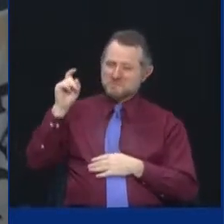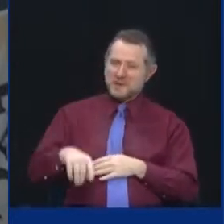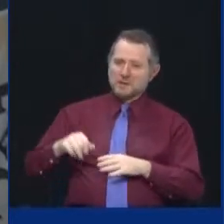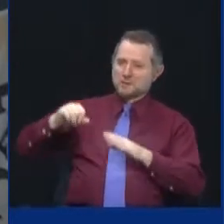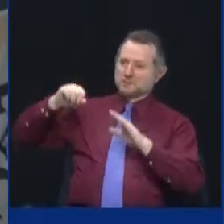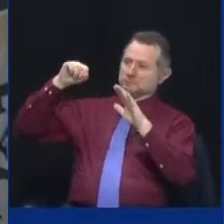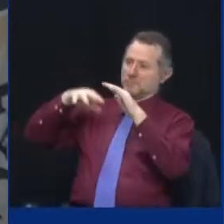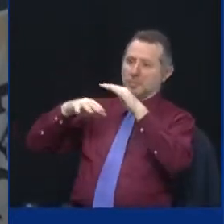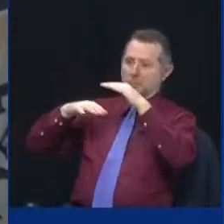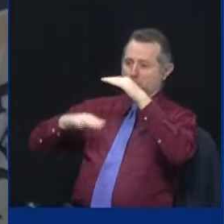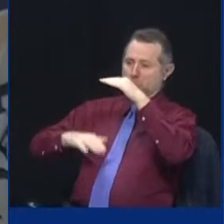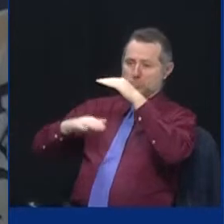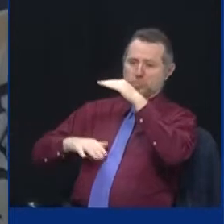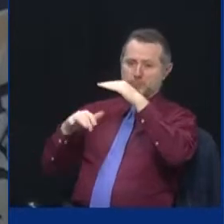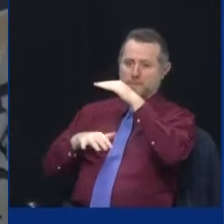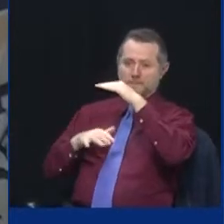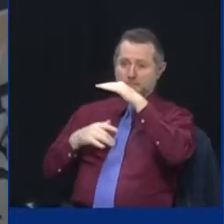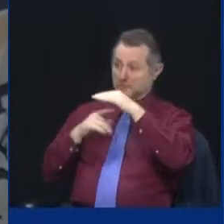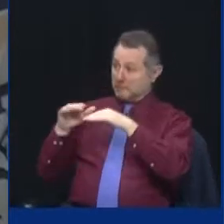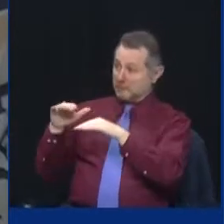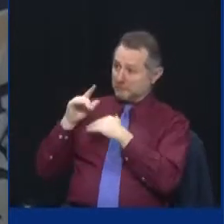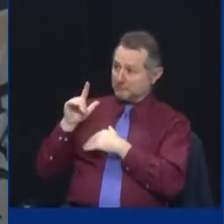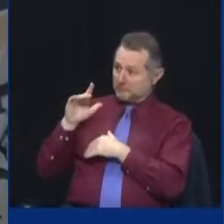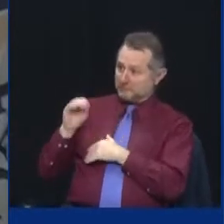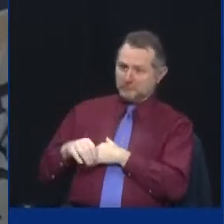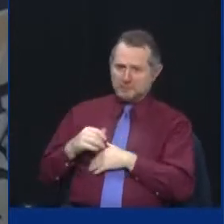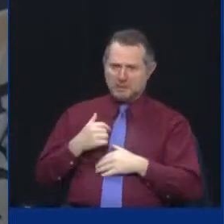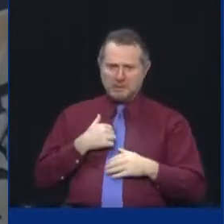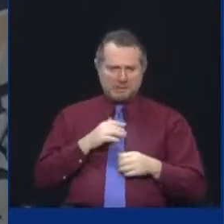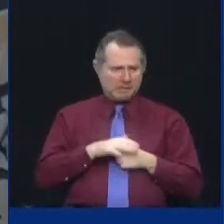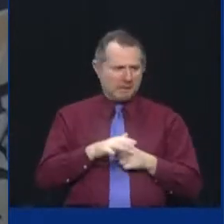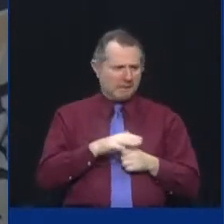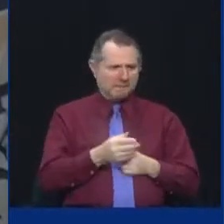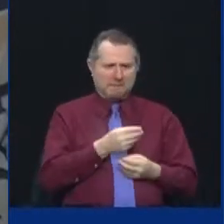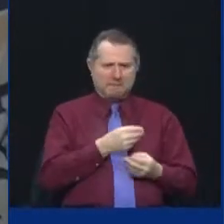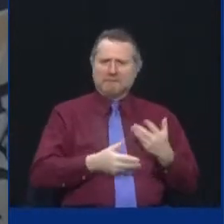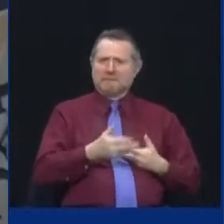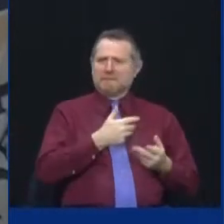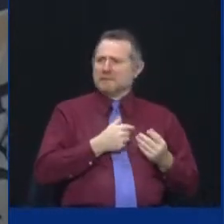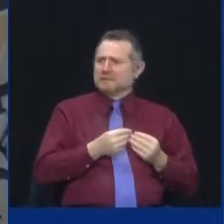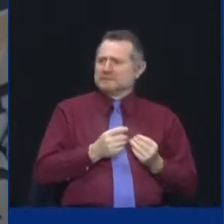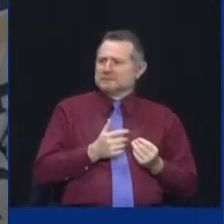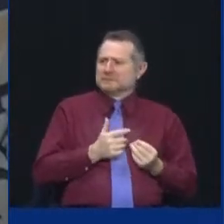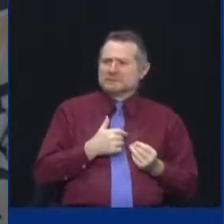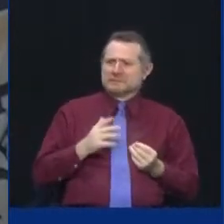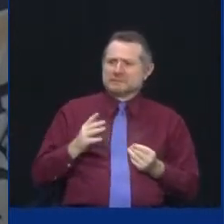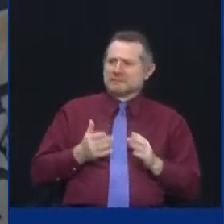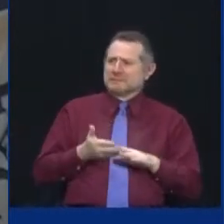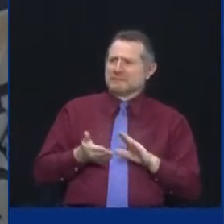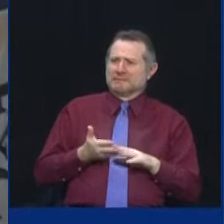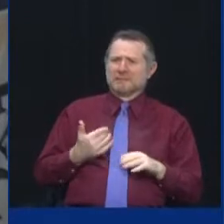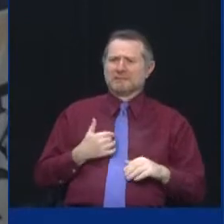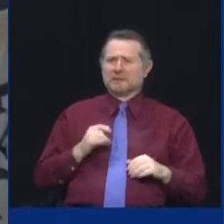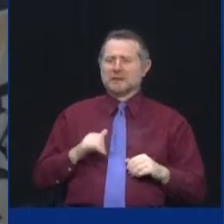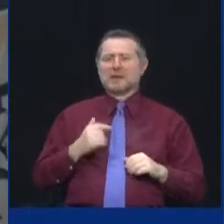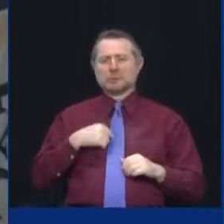25% people, I can't open. I just don't have enough people to make it economically viable. That's what we've been running into.